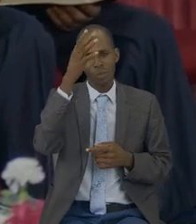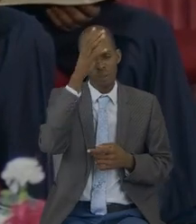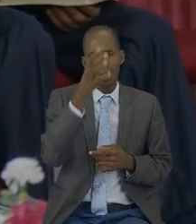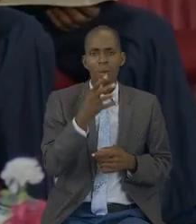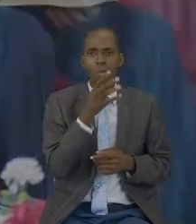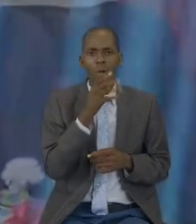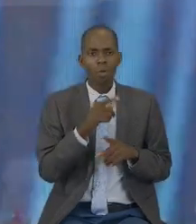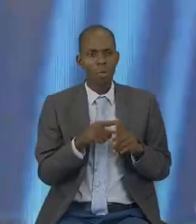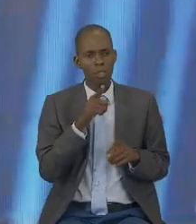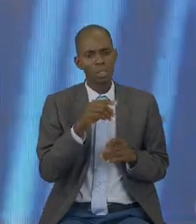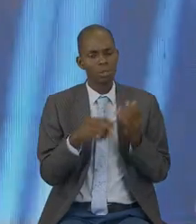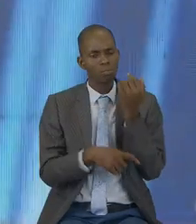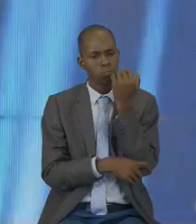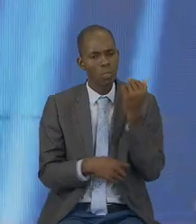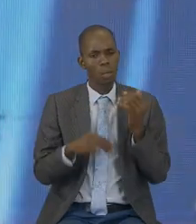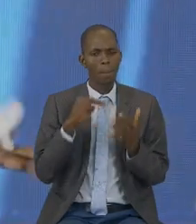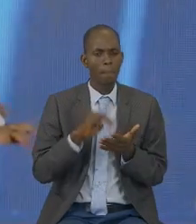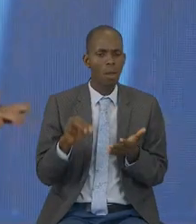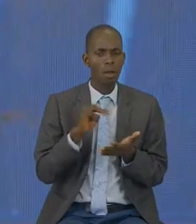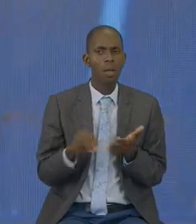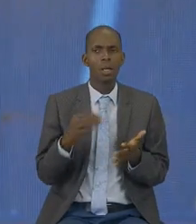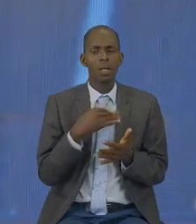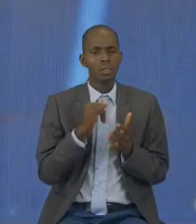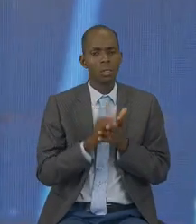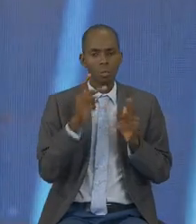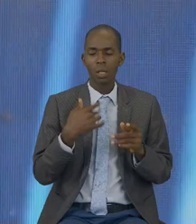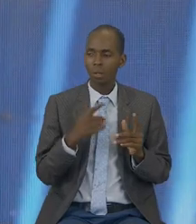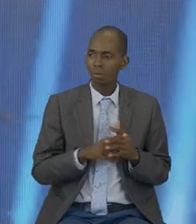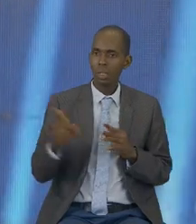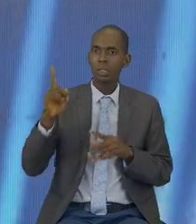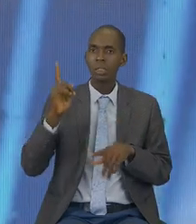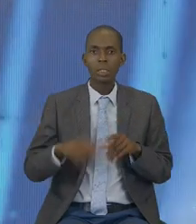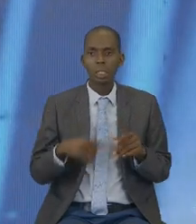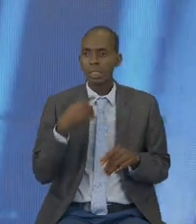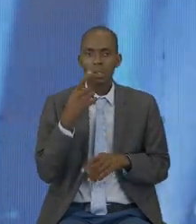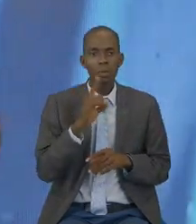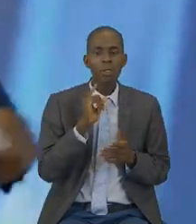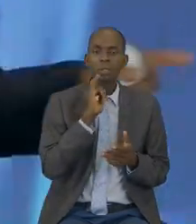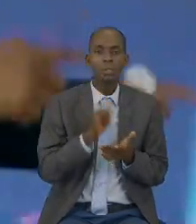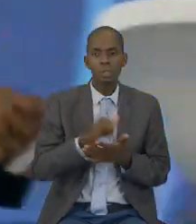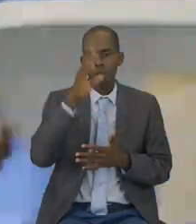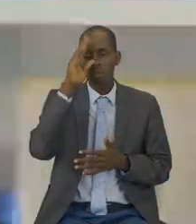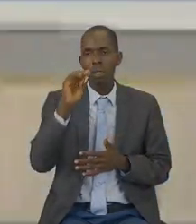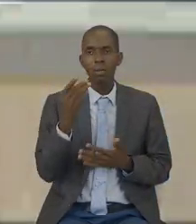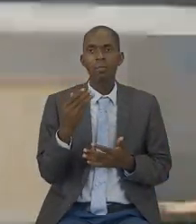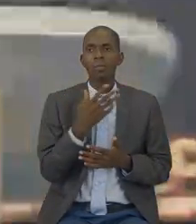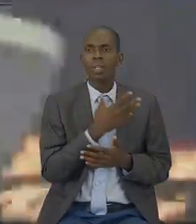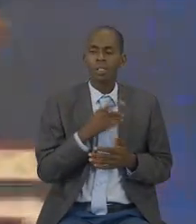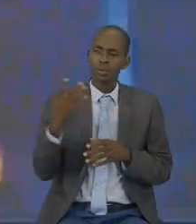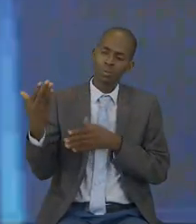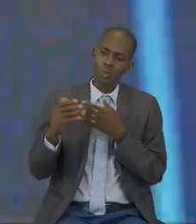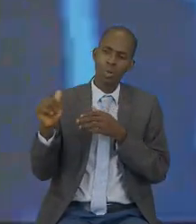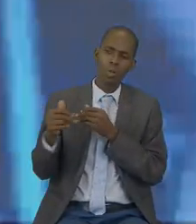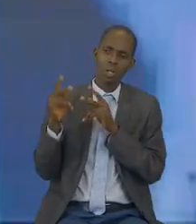he has taken millions away and he has absconded. You can't even tell where he is. And then you employ another person.